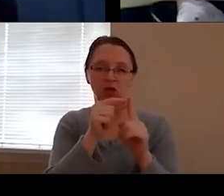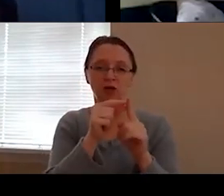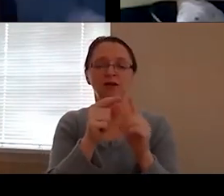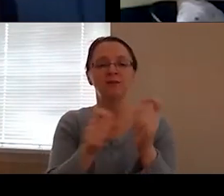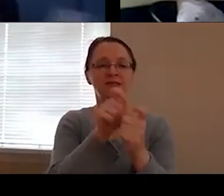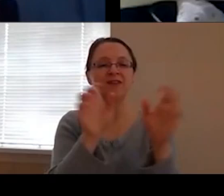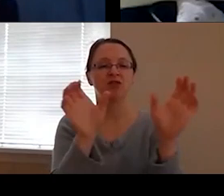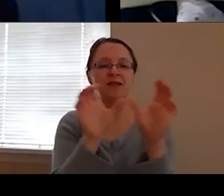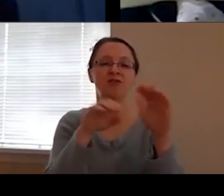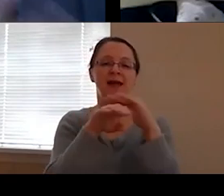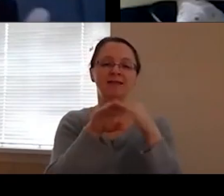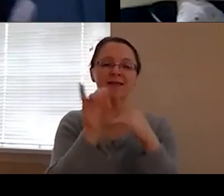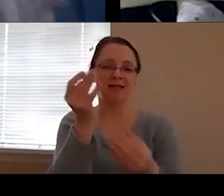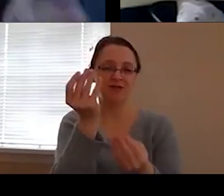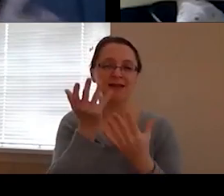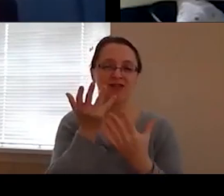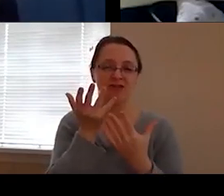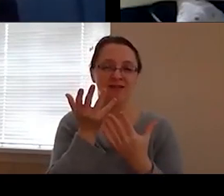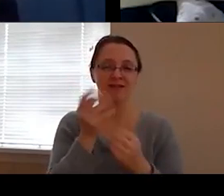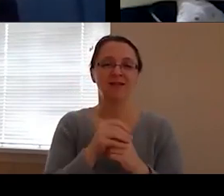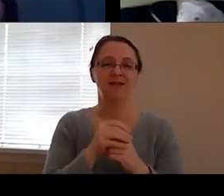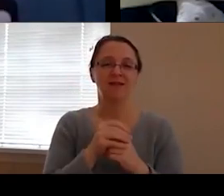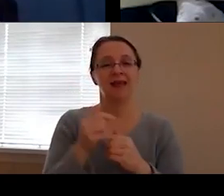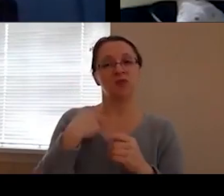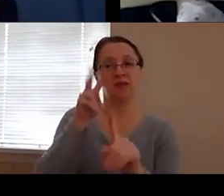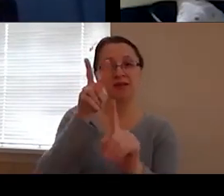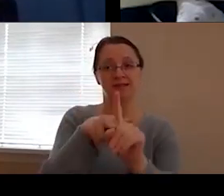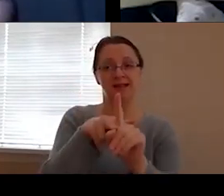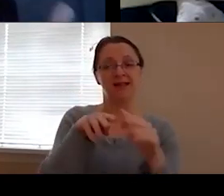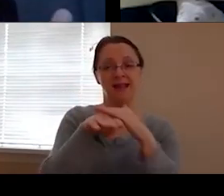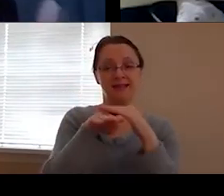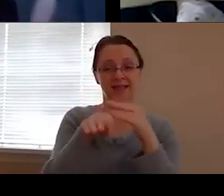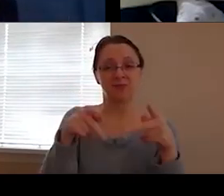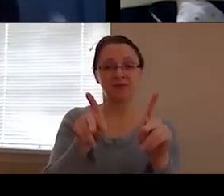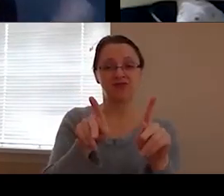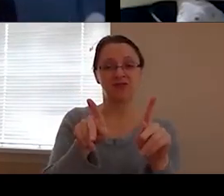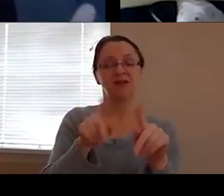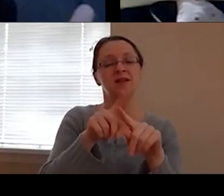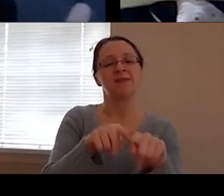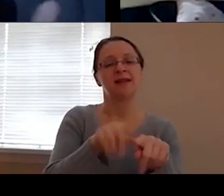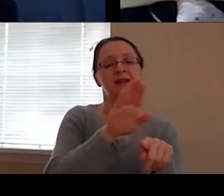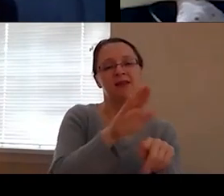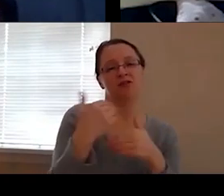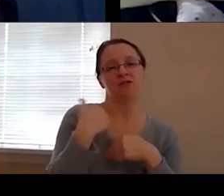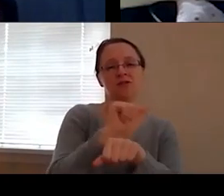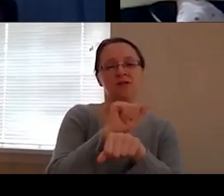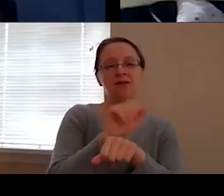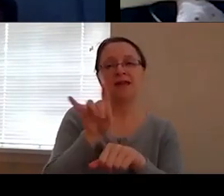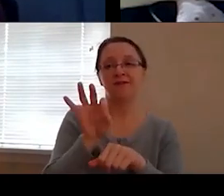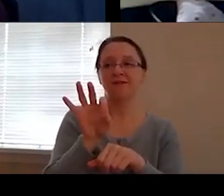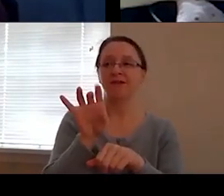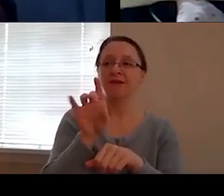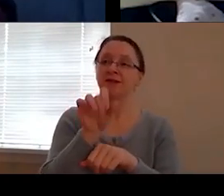access the data, and that access is decided by the owner of the data. So we think of the patient as the owner of the data, and the patient